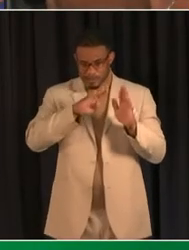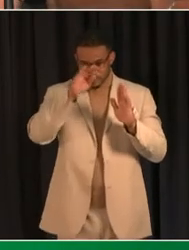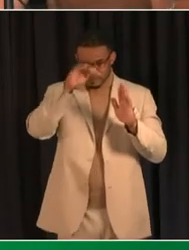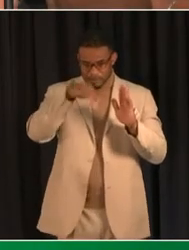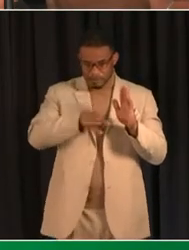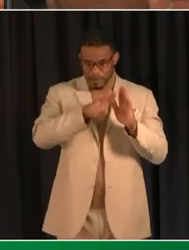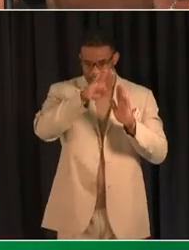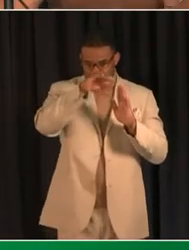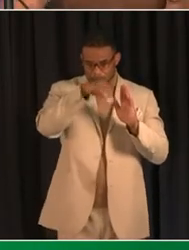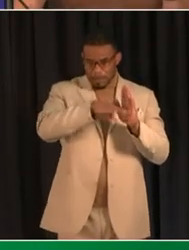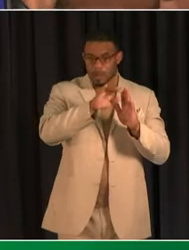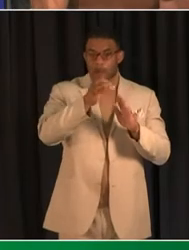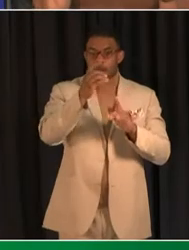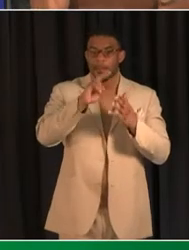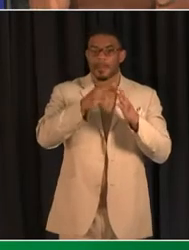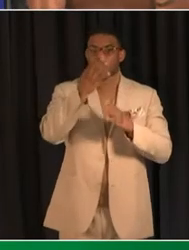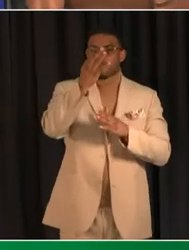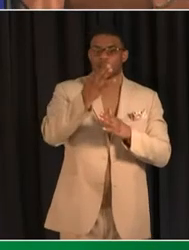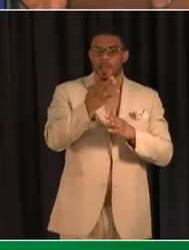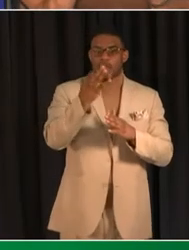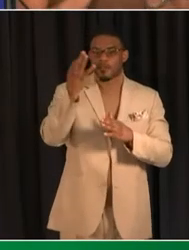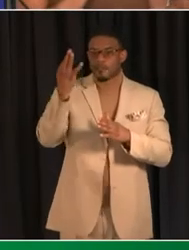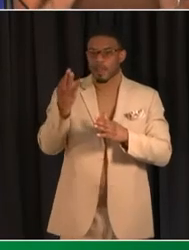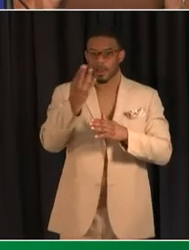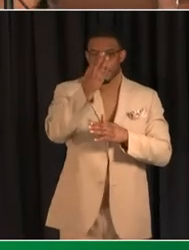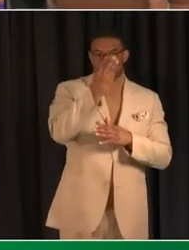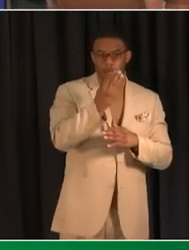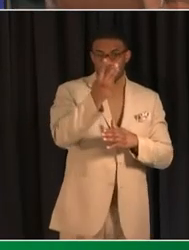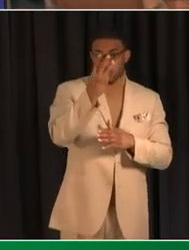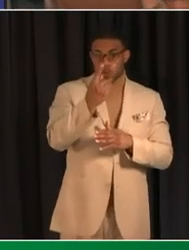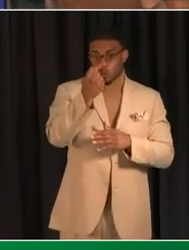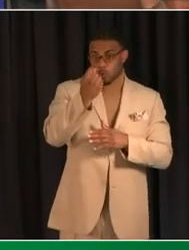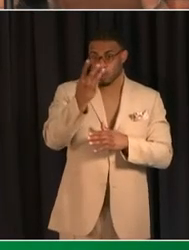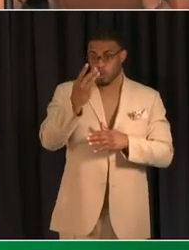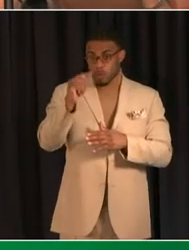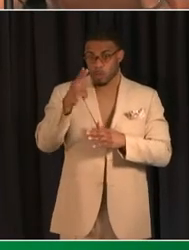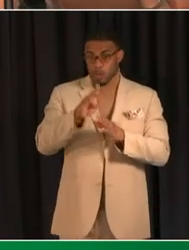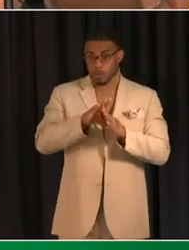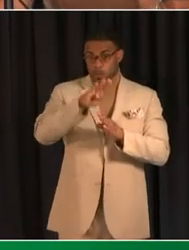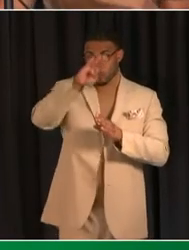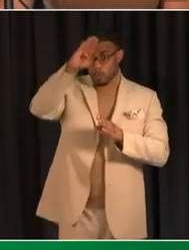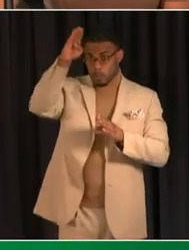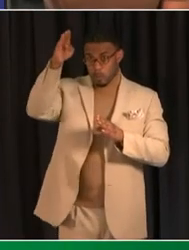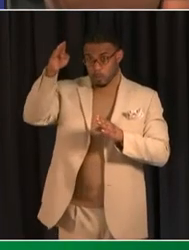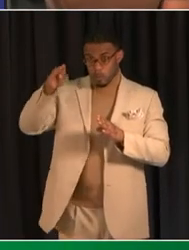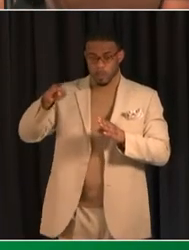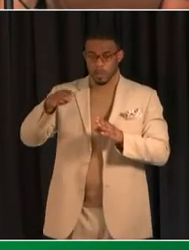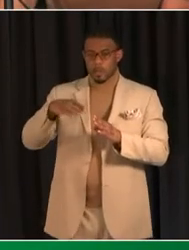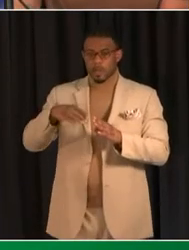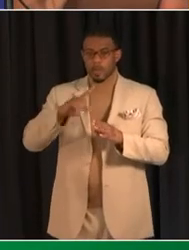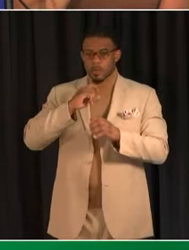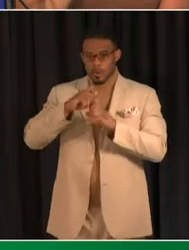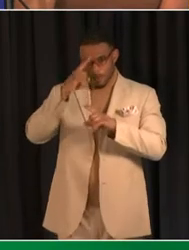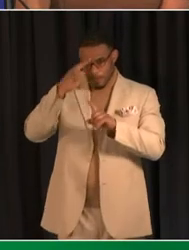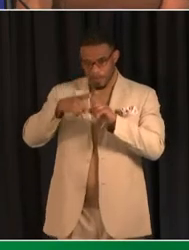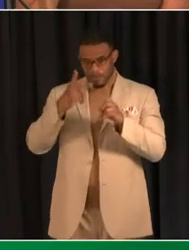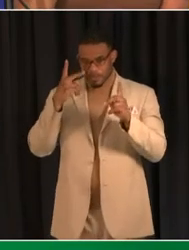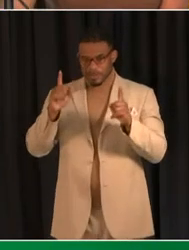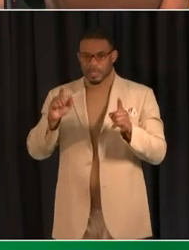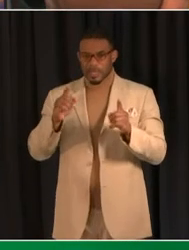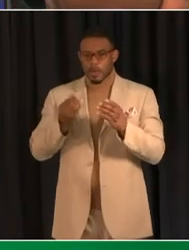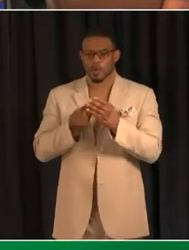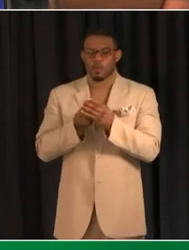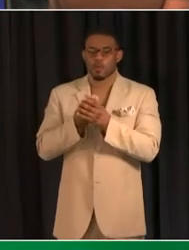you're seeing those dips, right? And those are Fridays and Mondays. And then you're seeing the Tuesday, Wednesday, Thursdays go back up and dip. But what's really positive